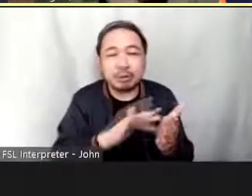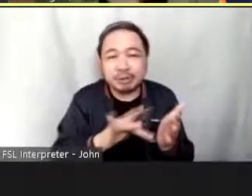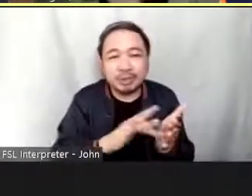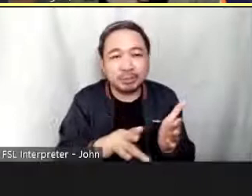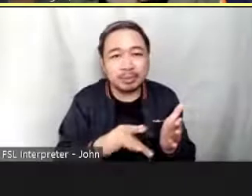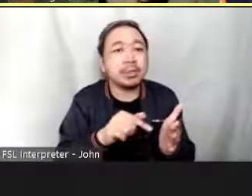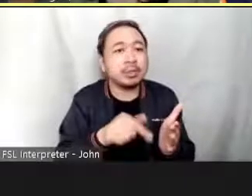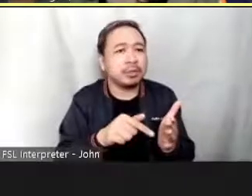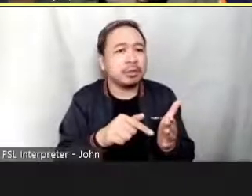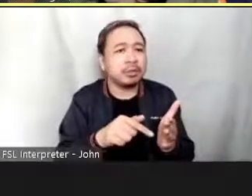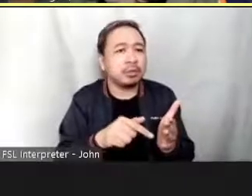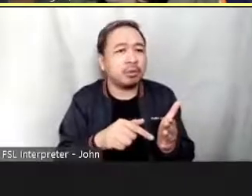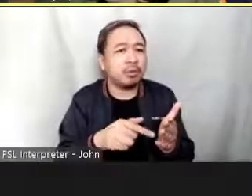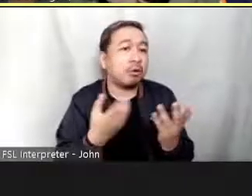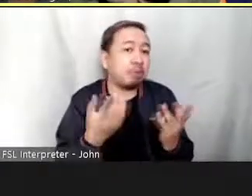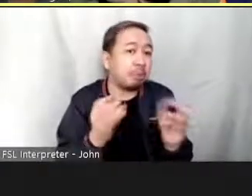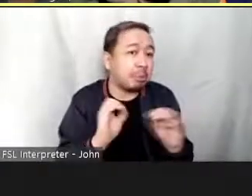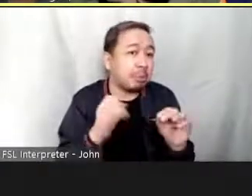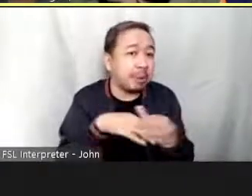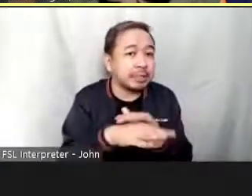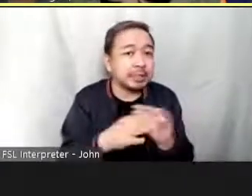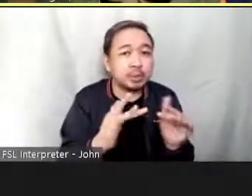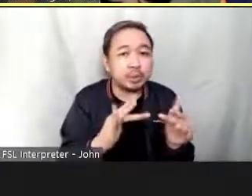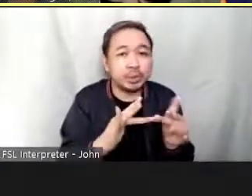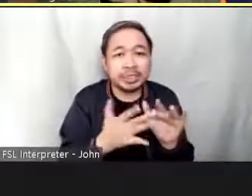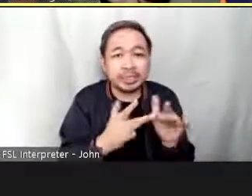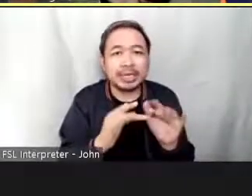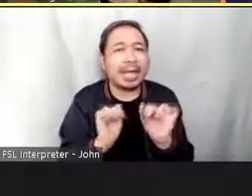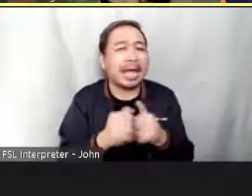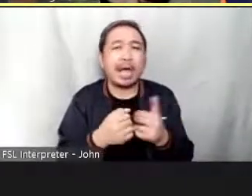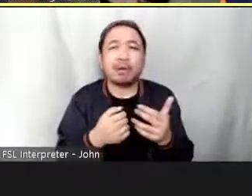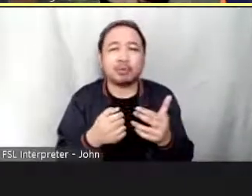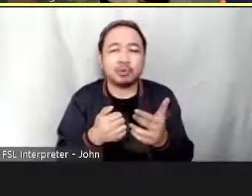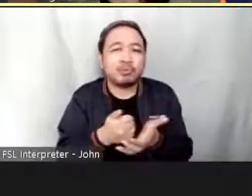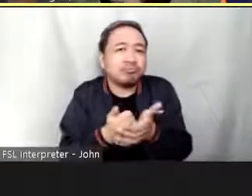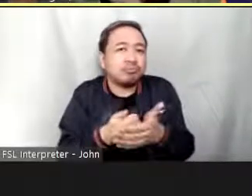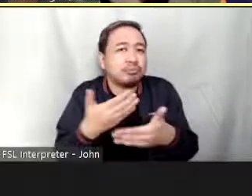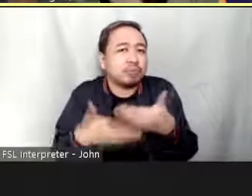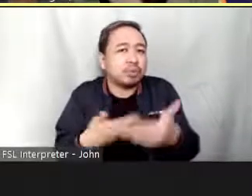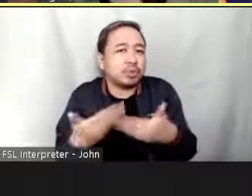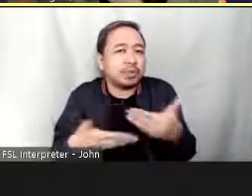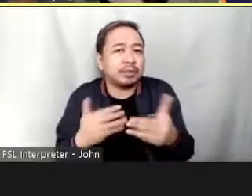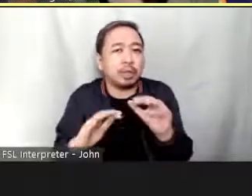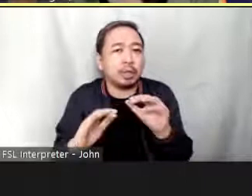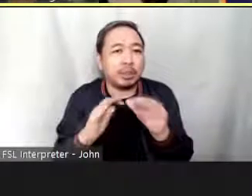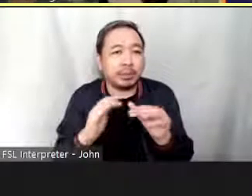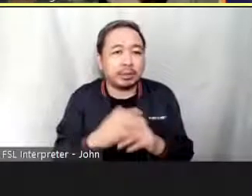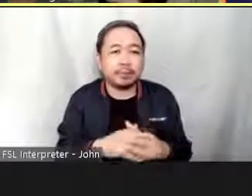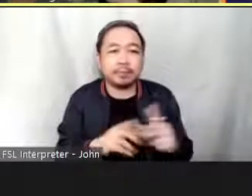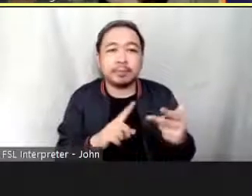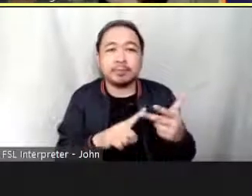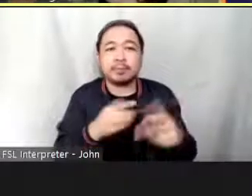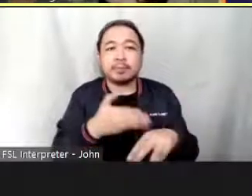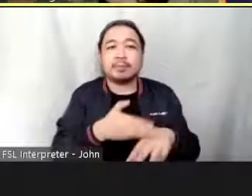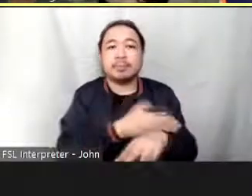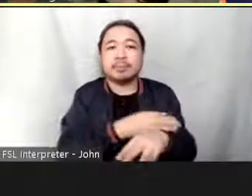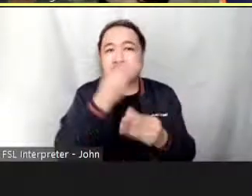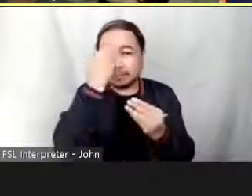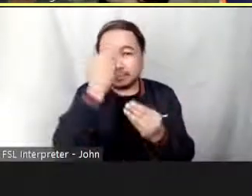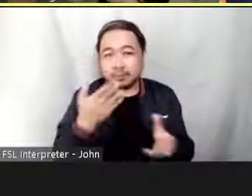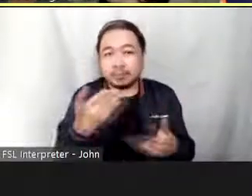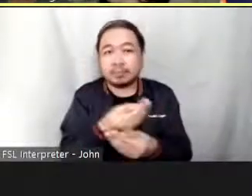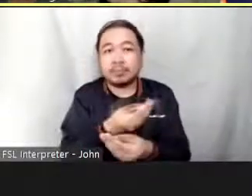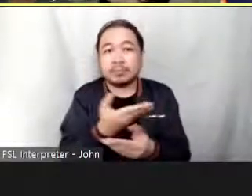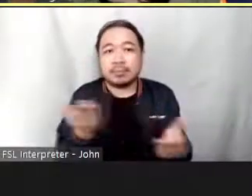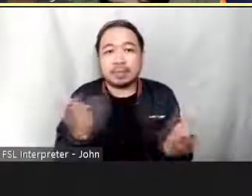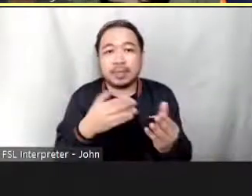Third, intensify the information dissemination and advocacy on the policy and procedures on CDCLAA for agencies like the